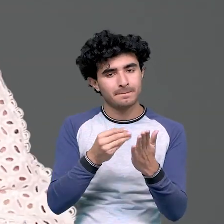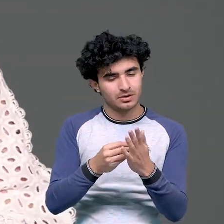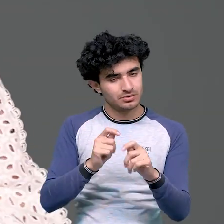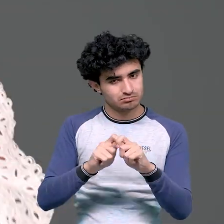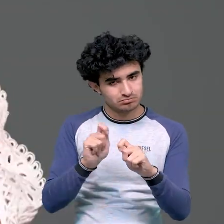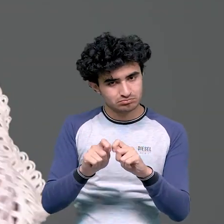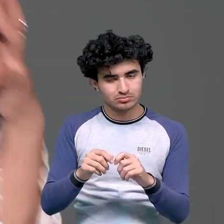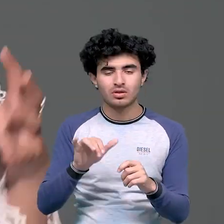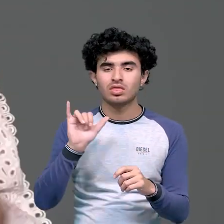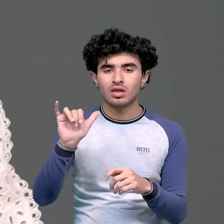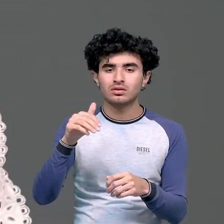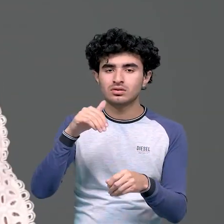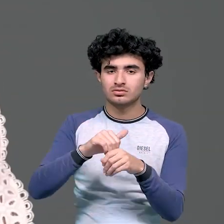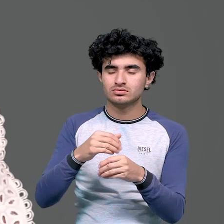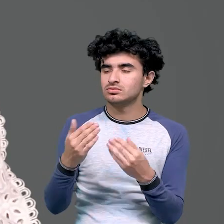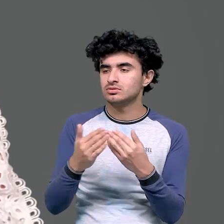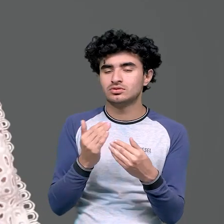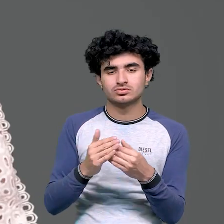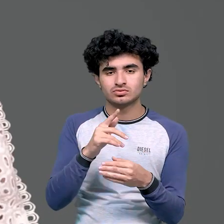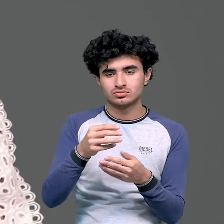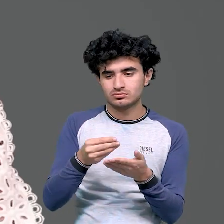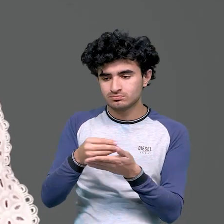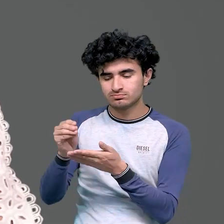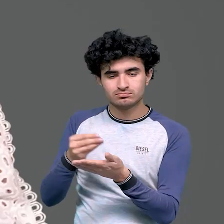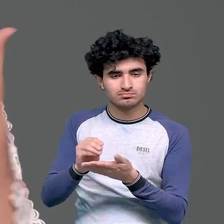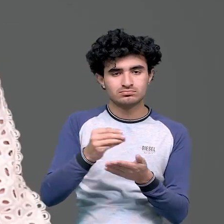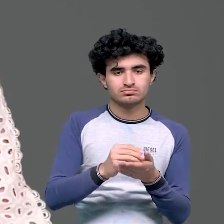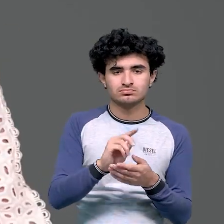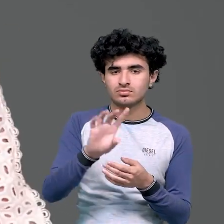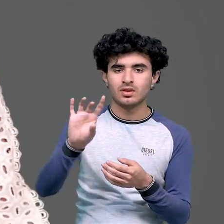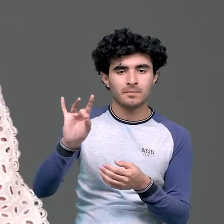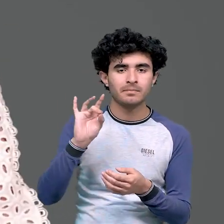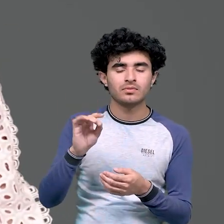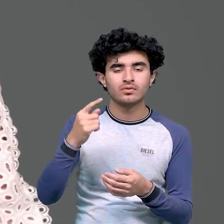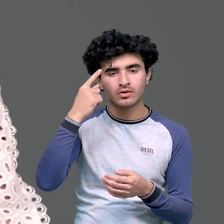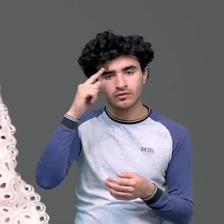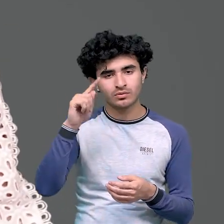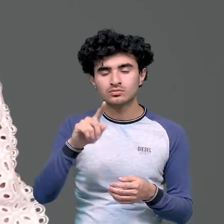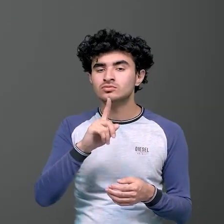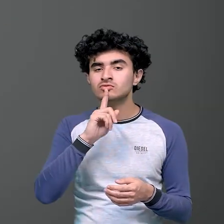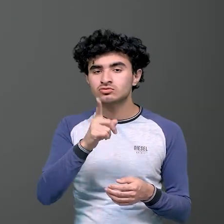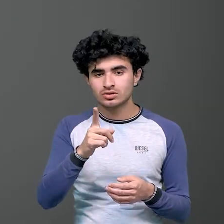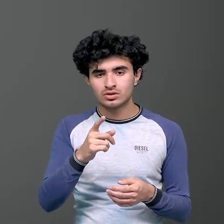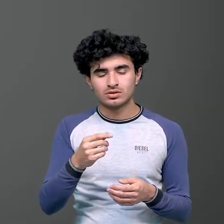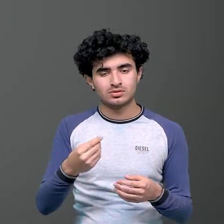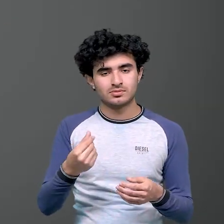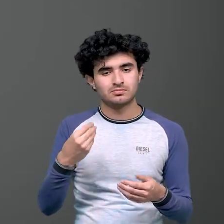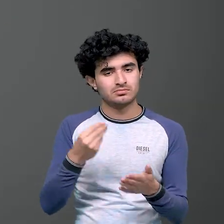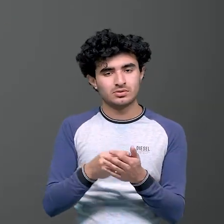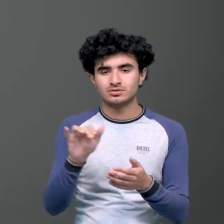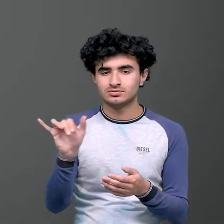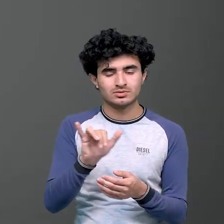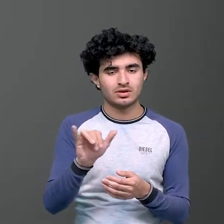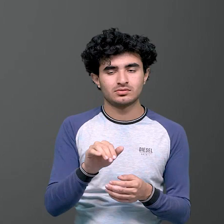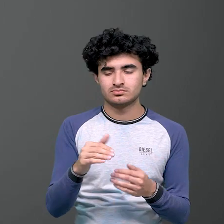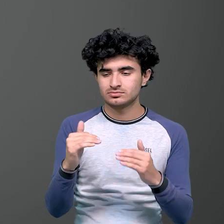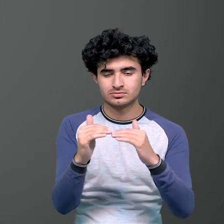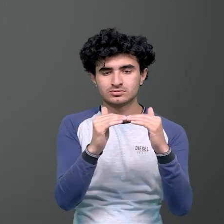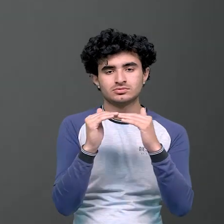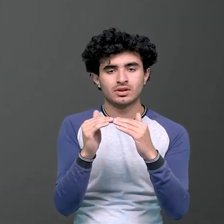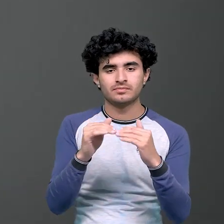money, it's just going to be virtual currency that exists virtually, and it'll be pegged to the